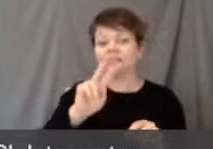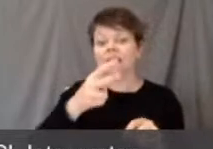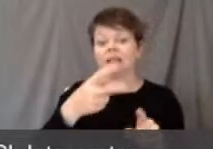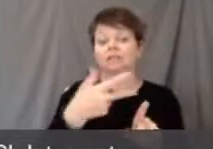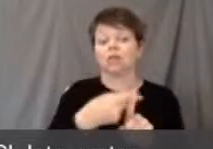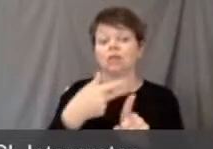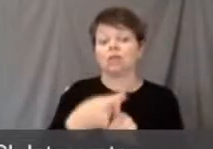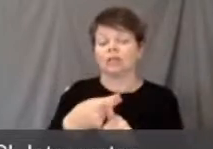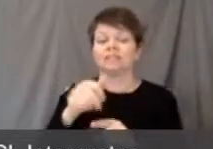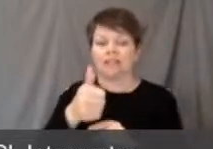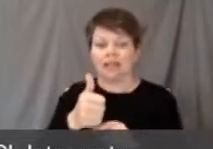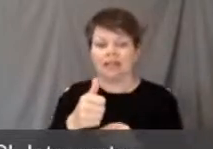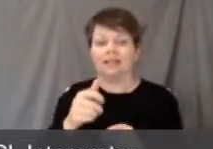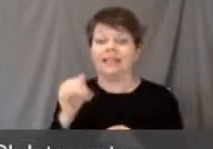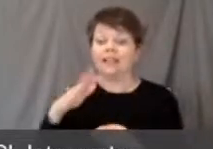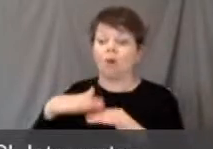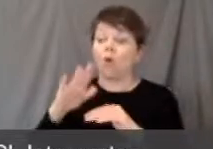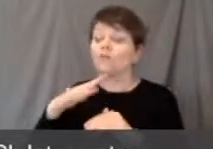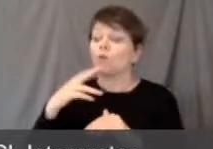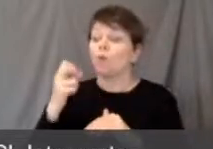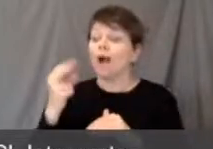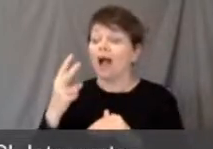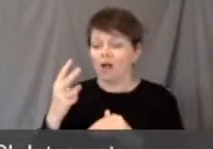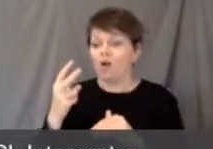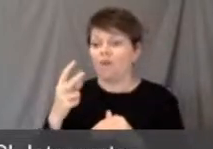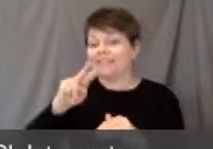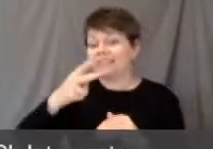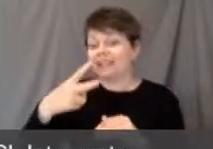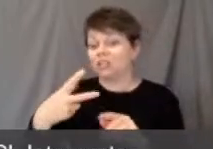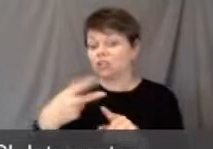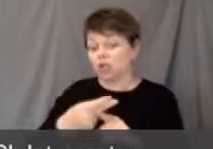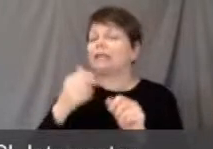12. Great, thank you. Right, next slide.